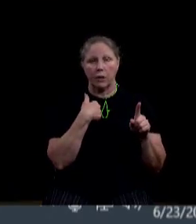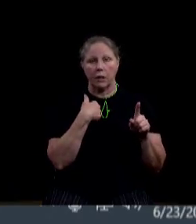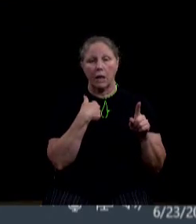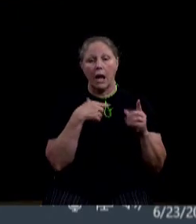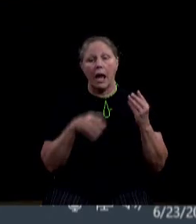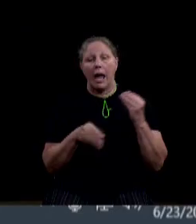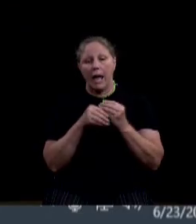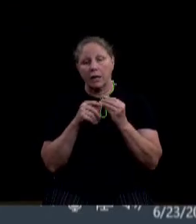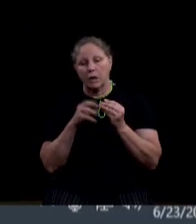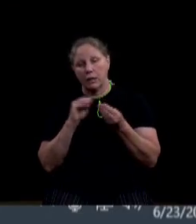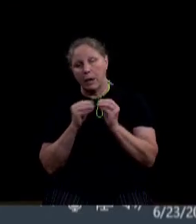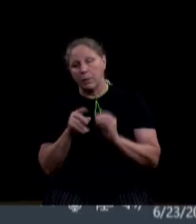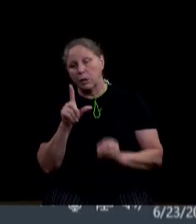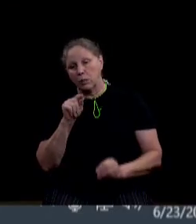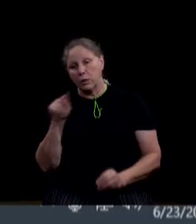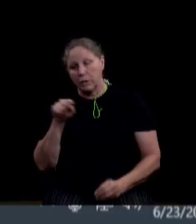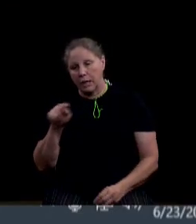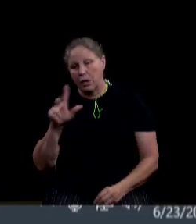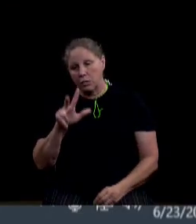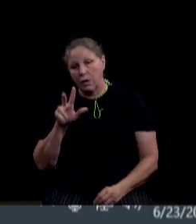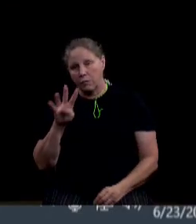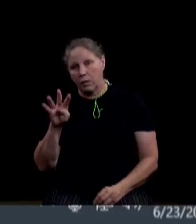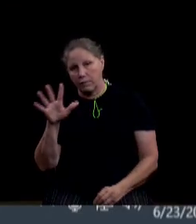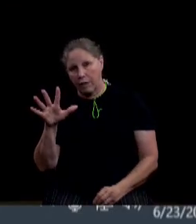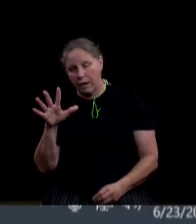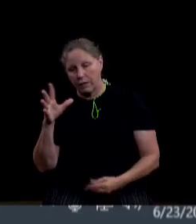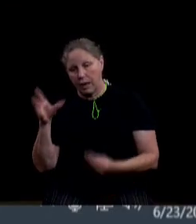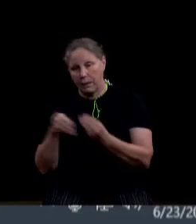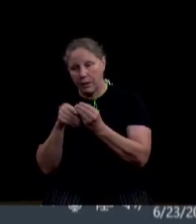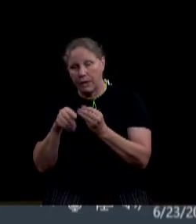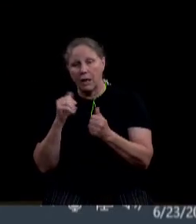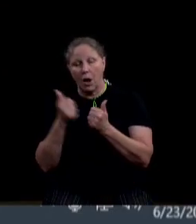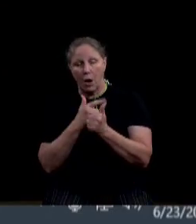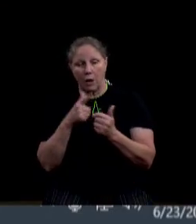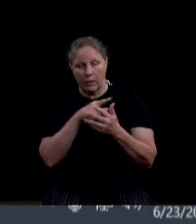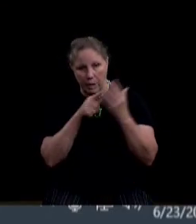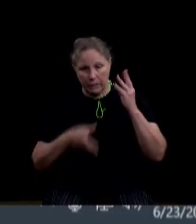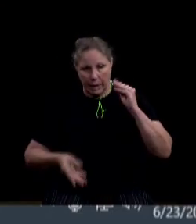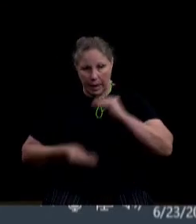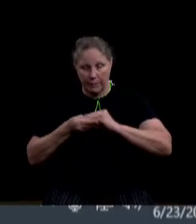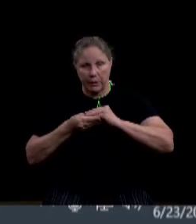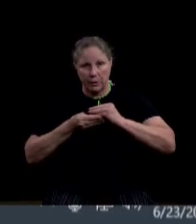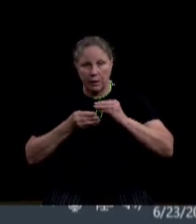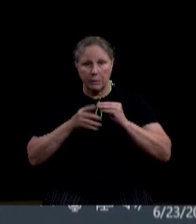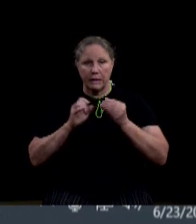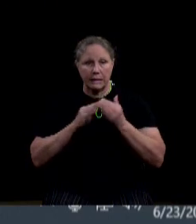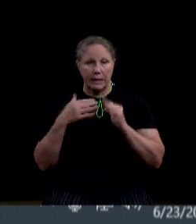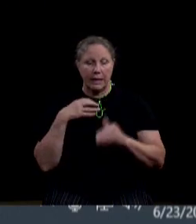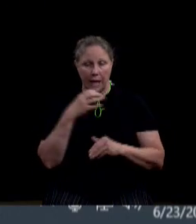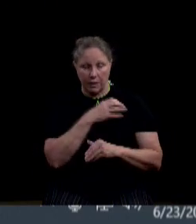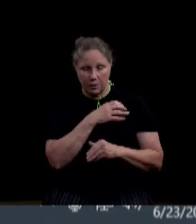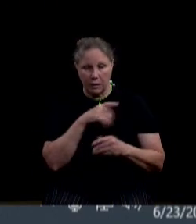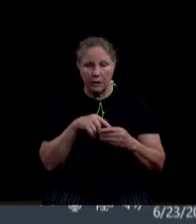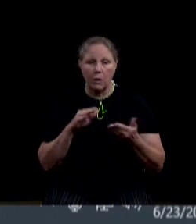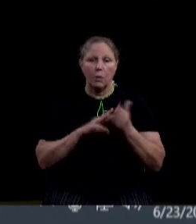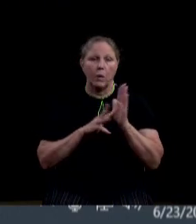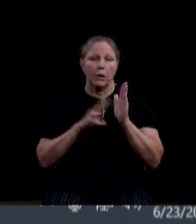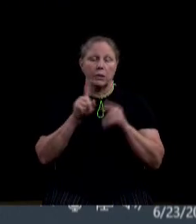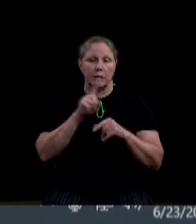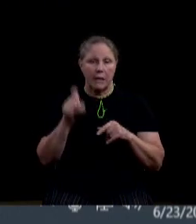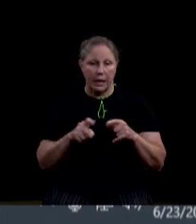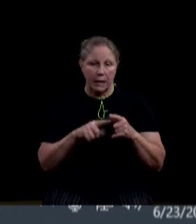2020-345, all as may be amended and or supplemented by the City Council of the City of Waco, Texas, and modifying the city order in compliance with the